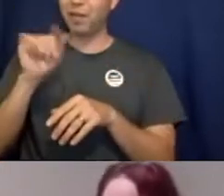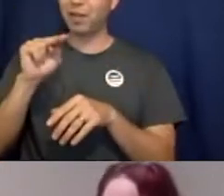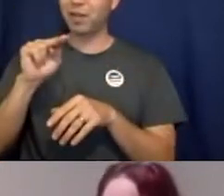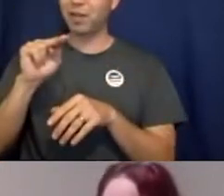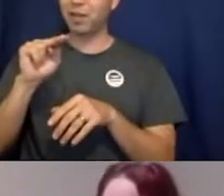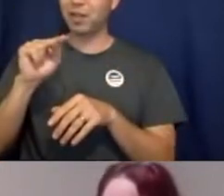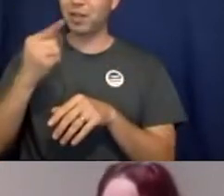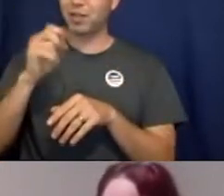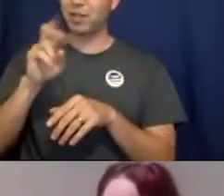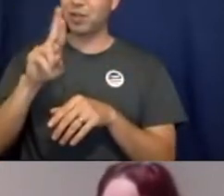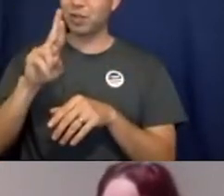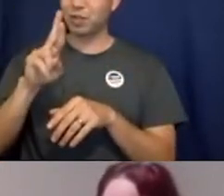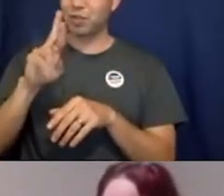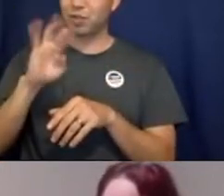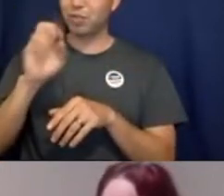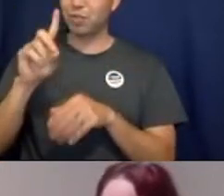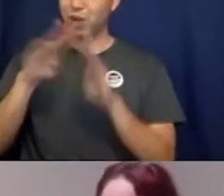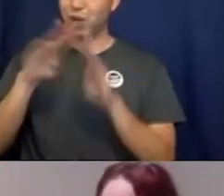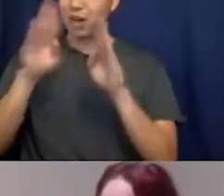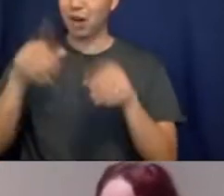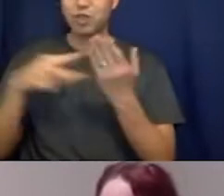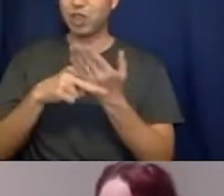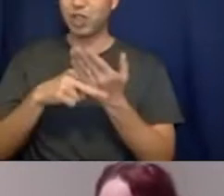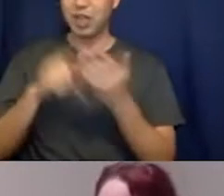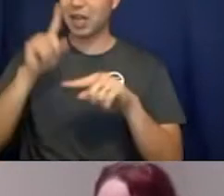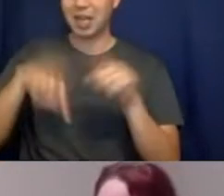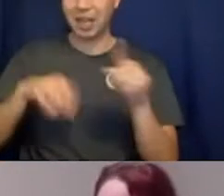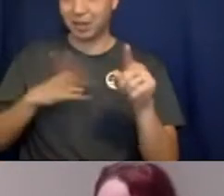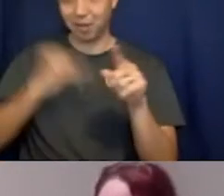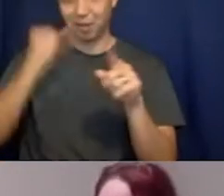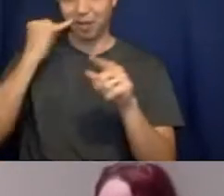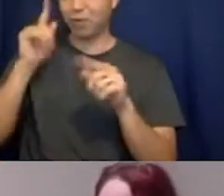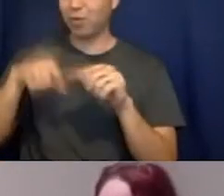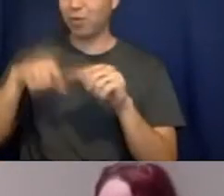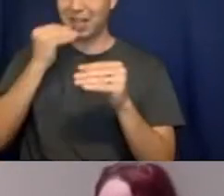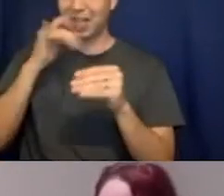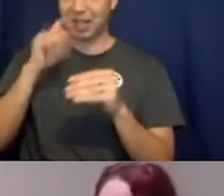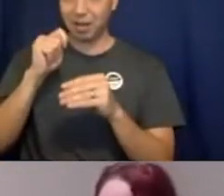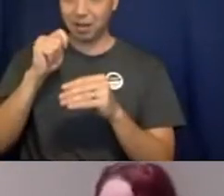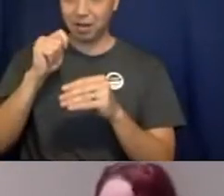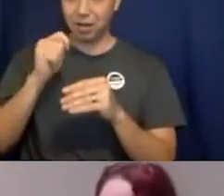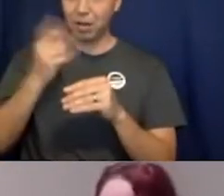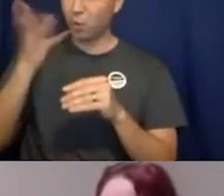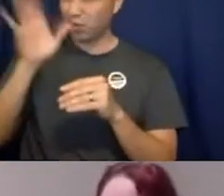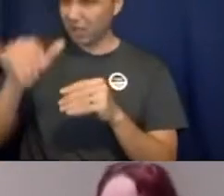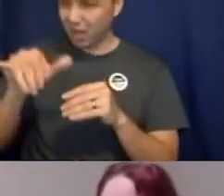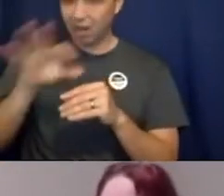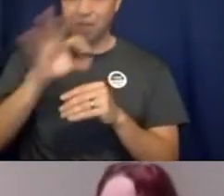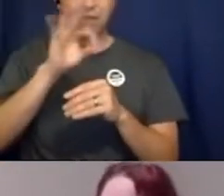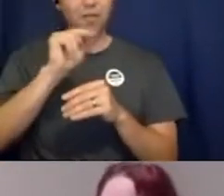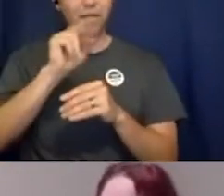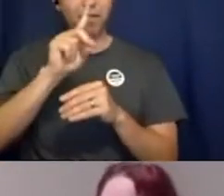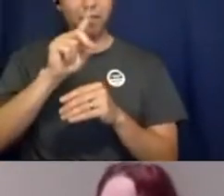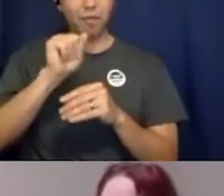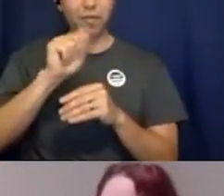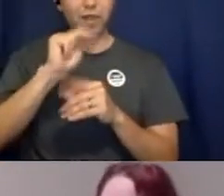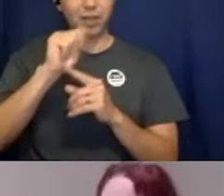Yeah, we had mostly the kind of the respiratory symptoms, the sinus drainage